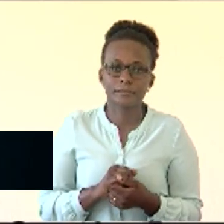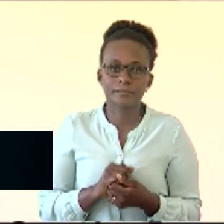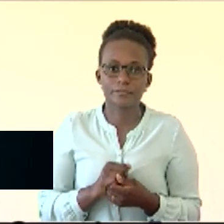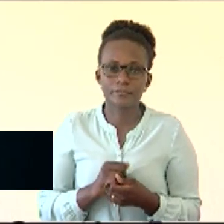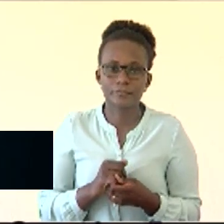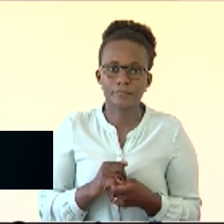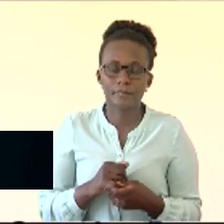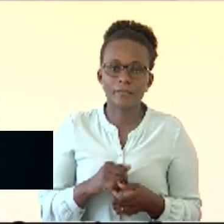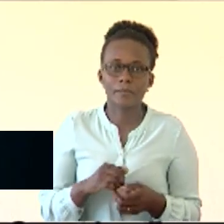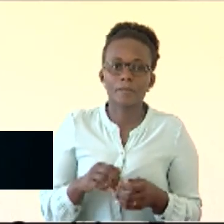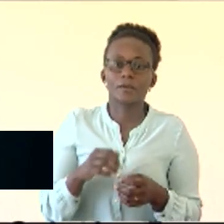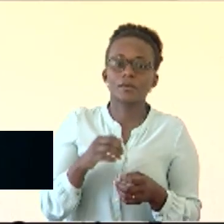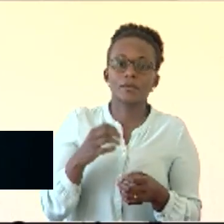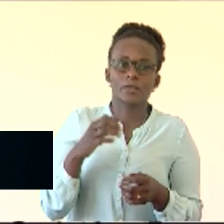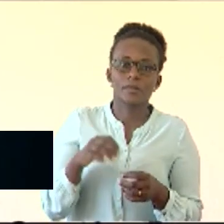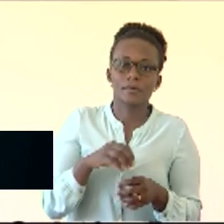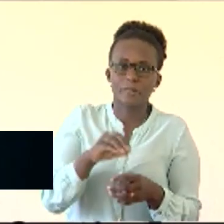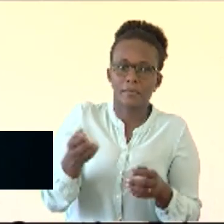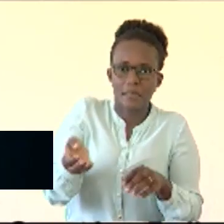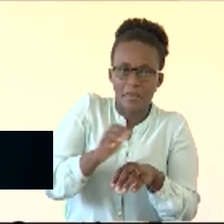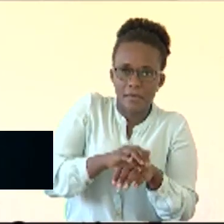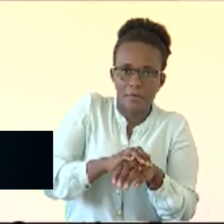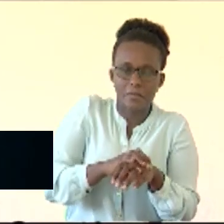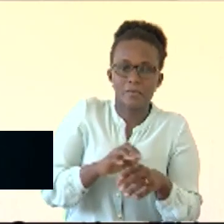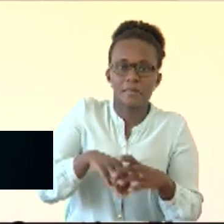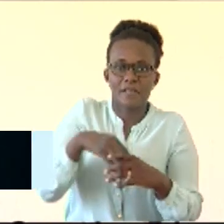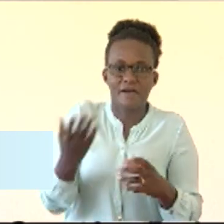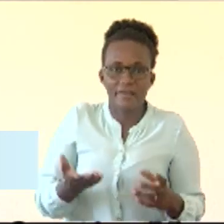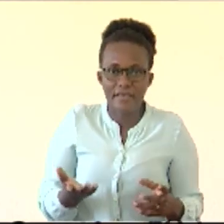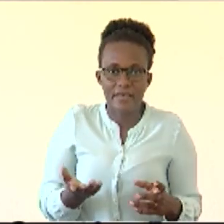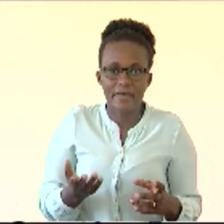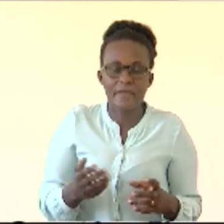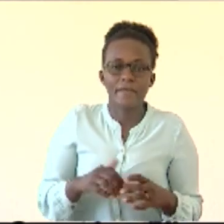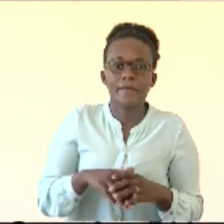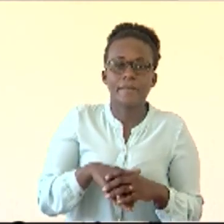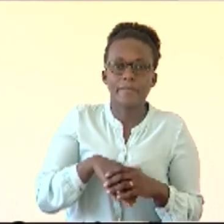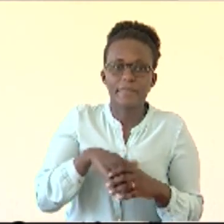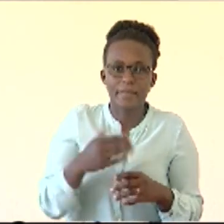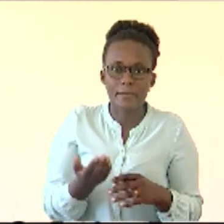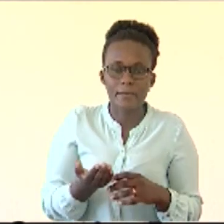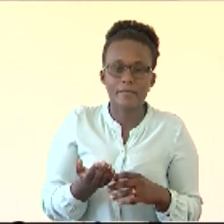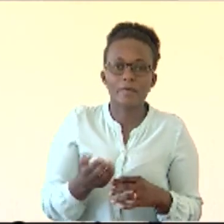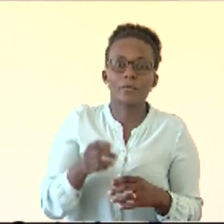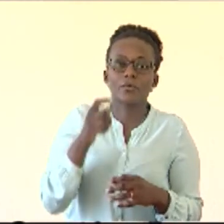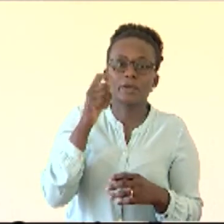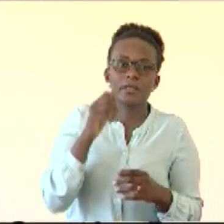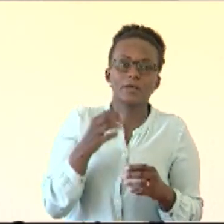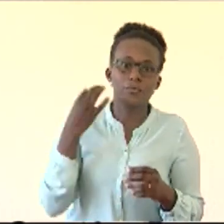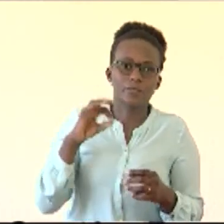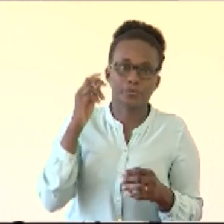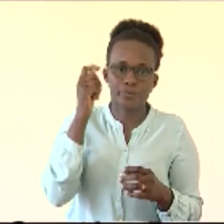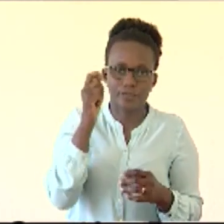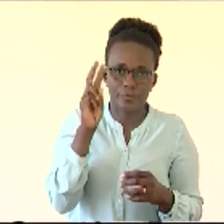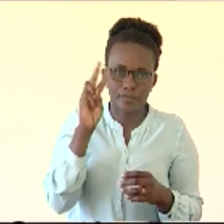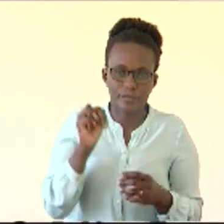from that is going to coat this? It is coming from this strip of pure tin and the tin 2 chloride,